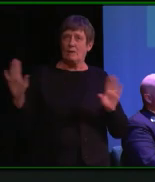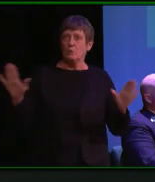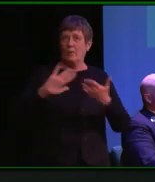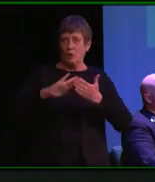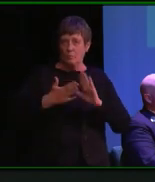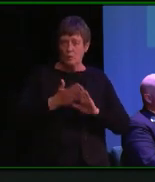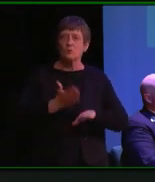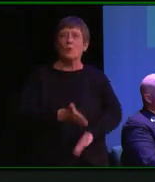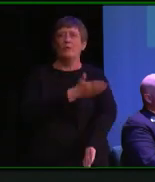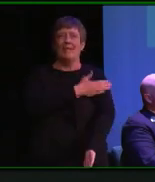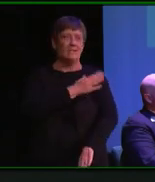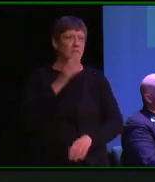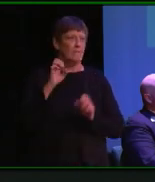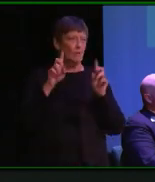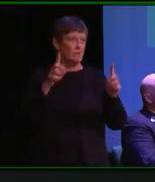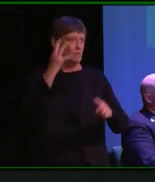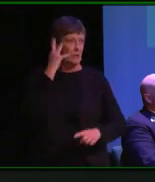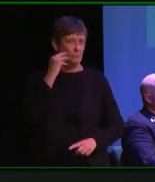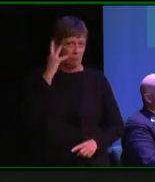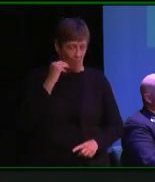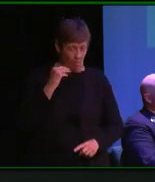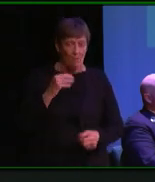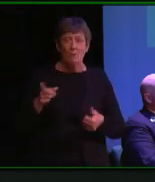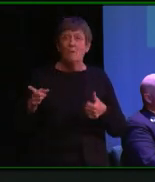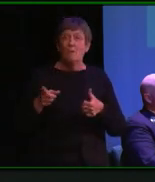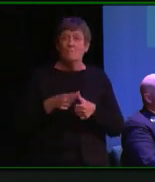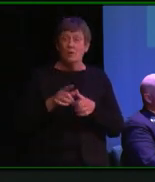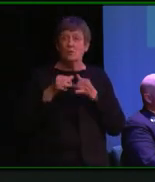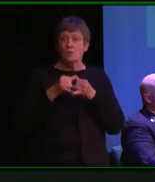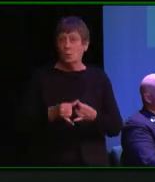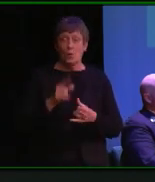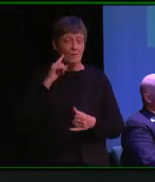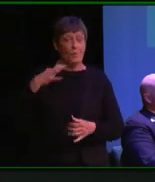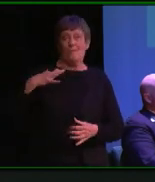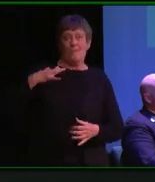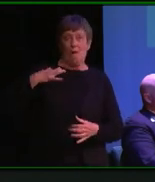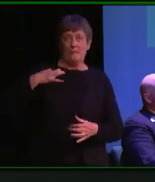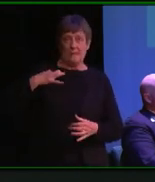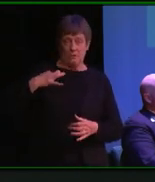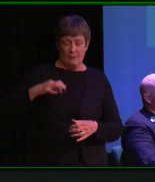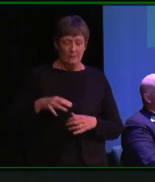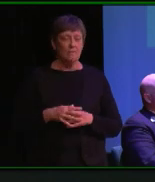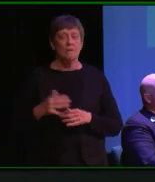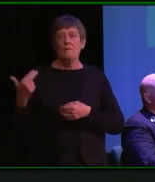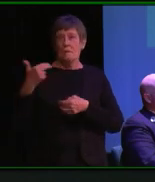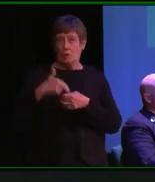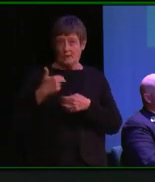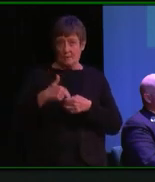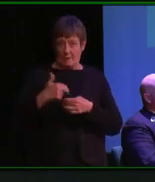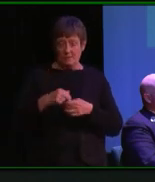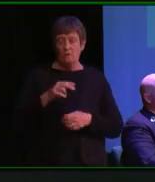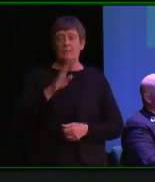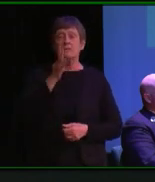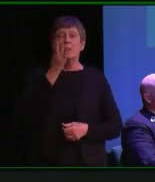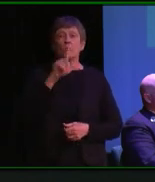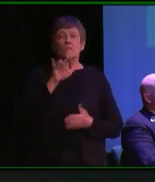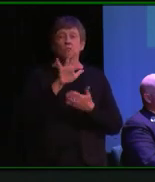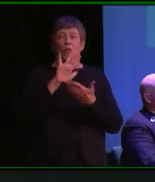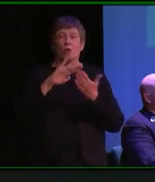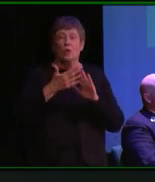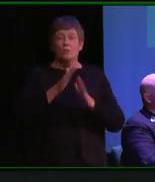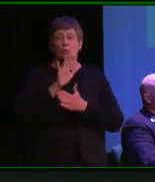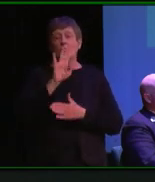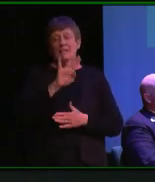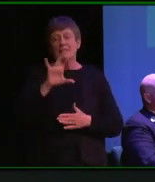enhancing their educational experience. The first award being given for volunteerism and civic participation is the Bristol Community College